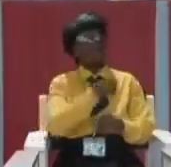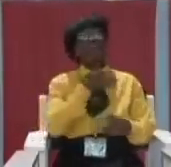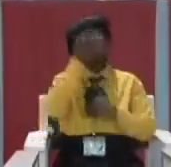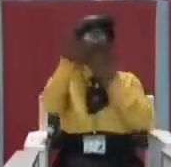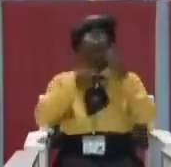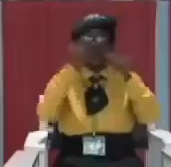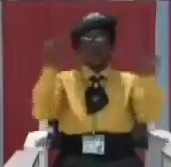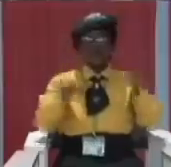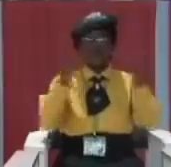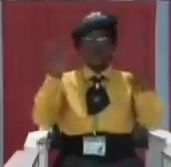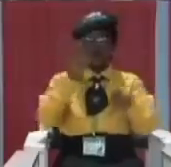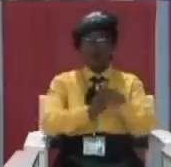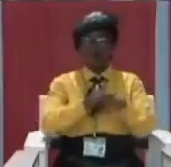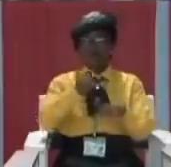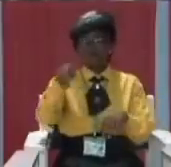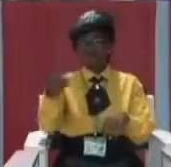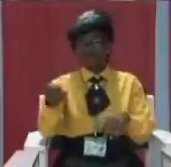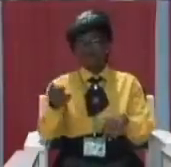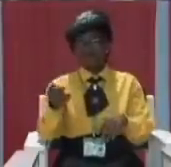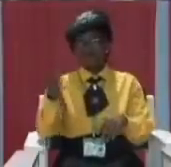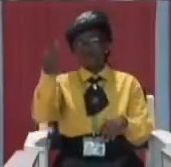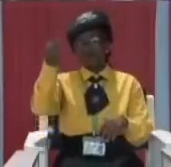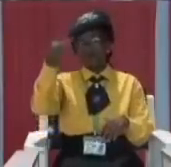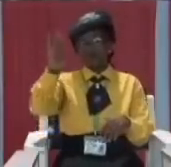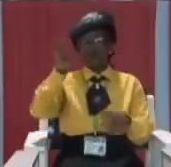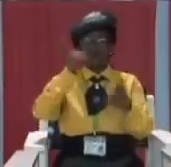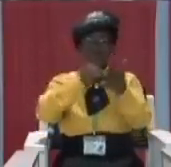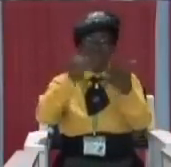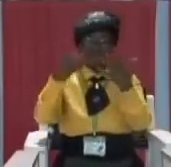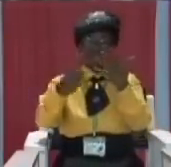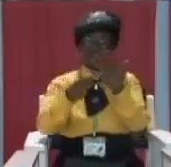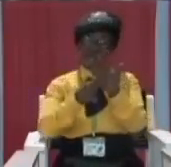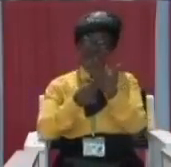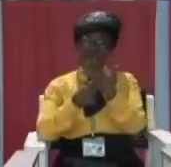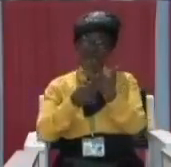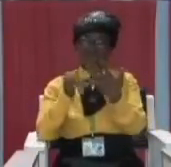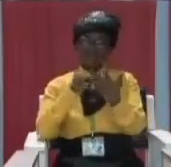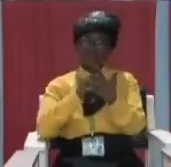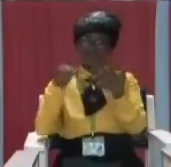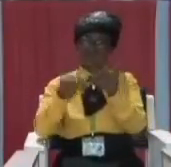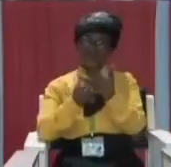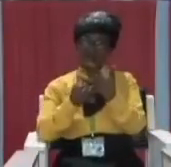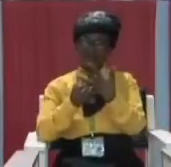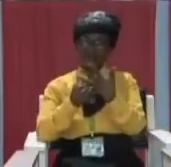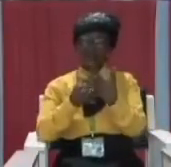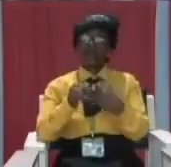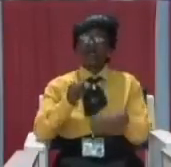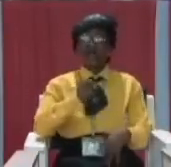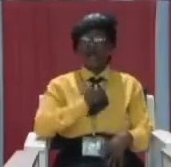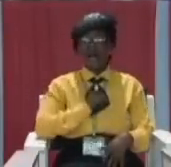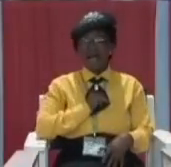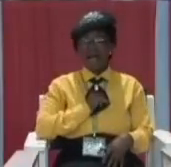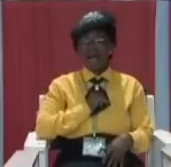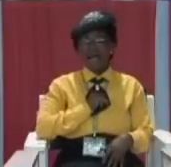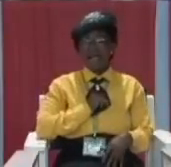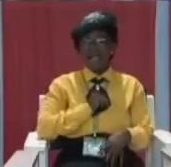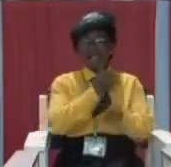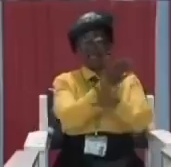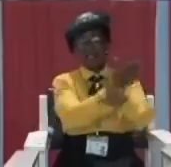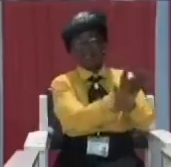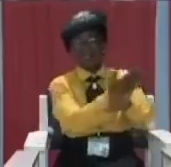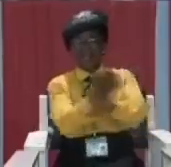On the 2nd of January, I appeal to those of